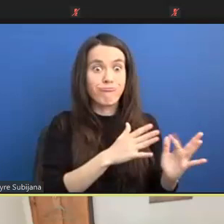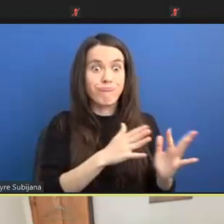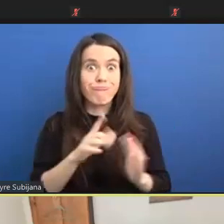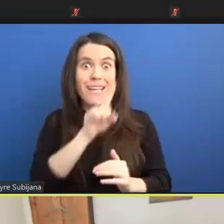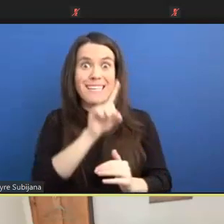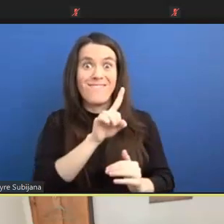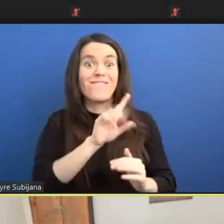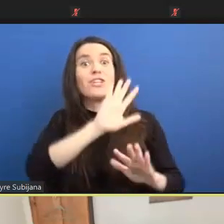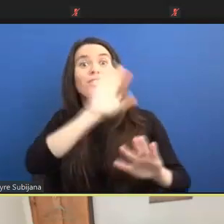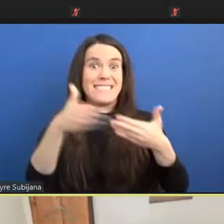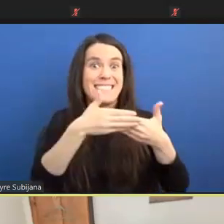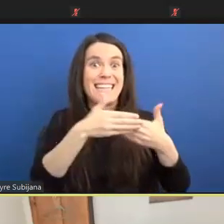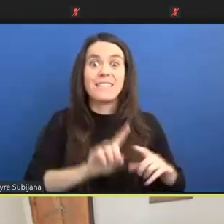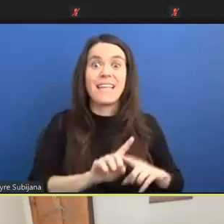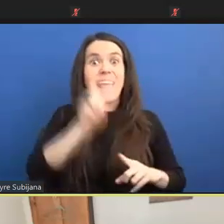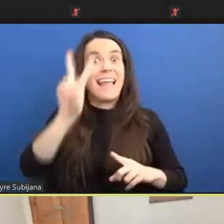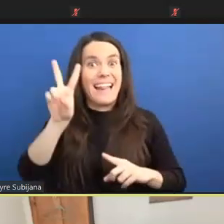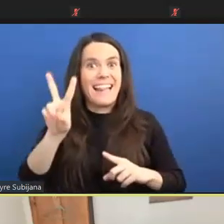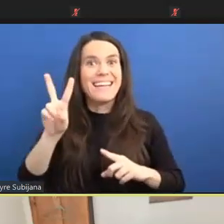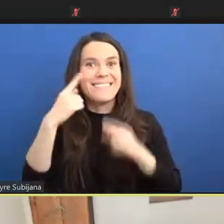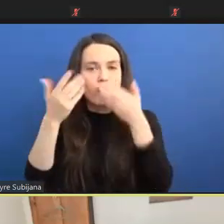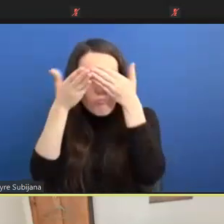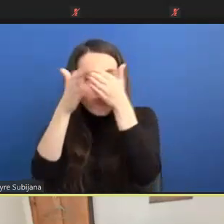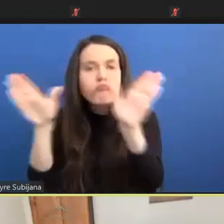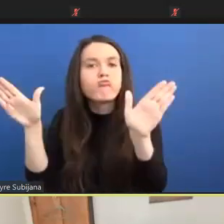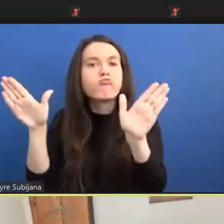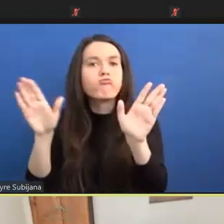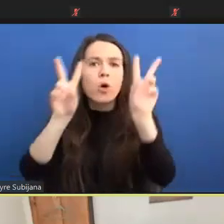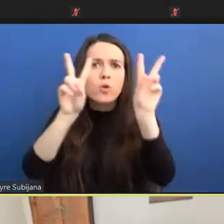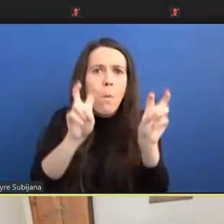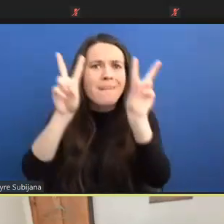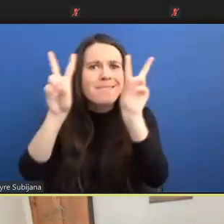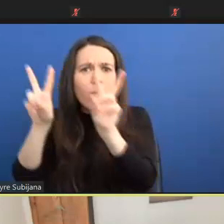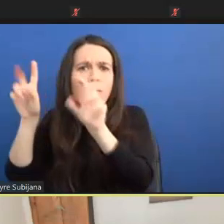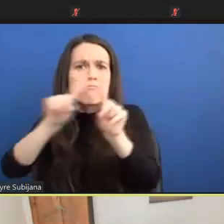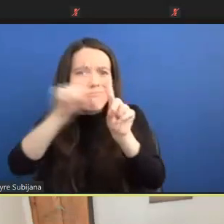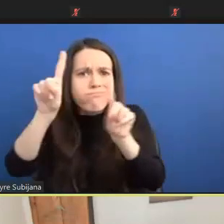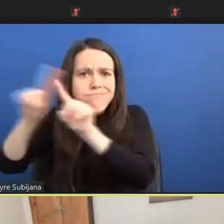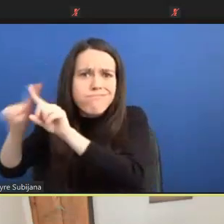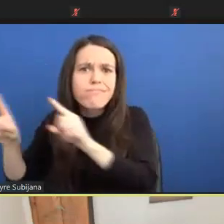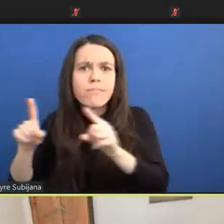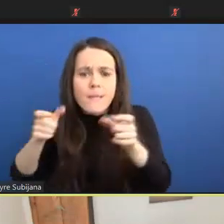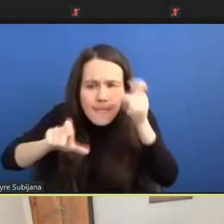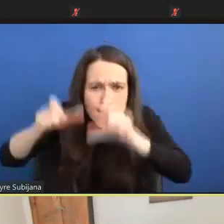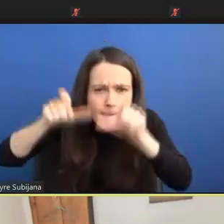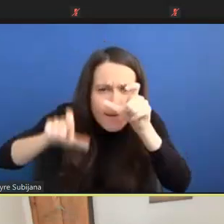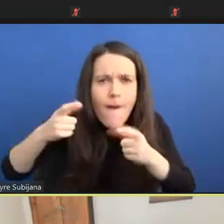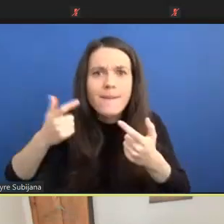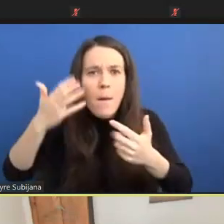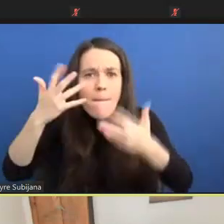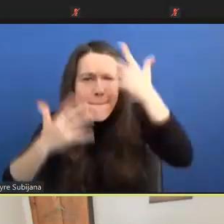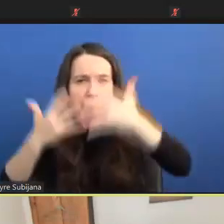start to broaden out your curriculum. So you start to have, you know, science and maths and English, and, you know, they become much more